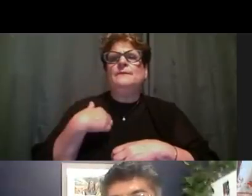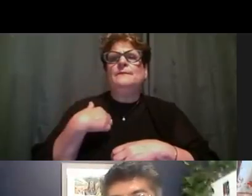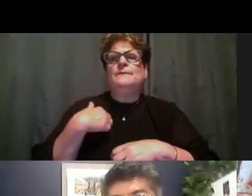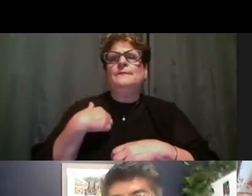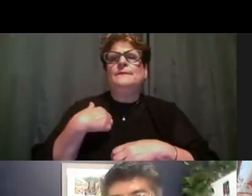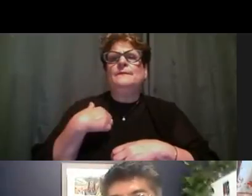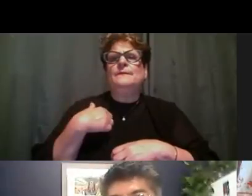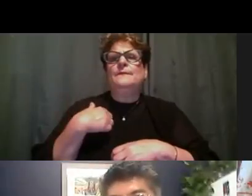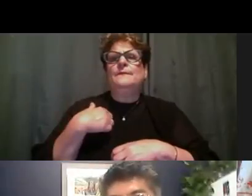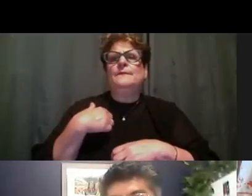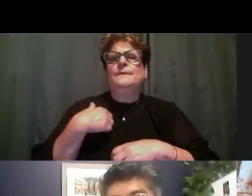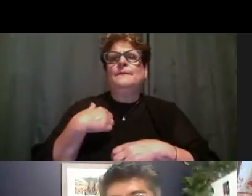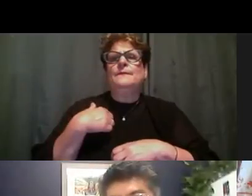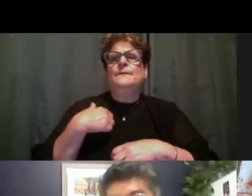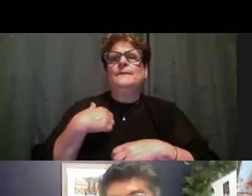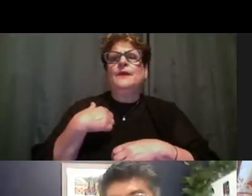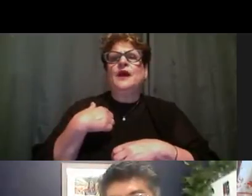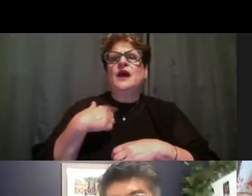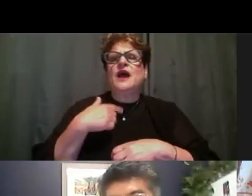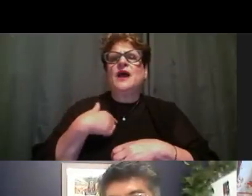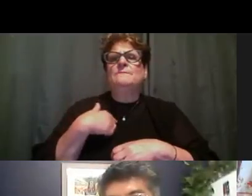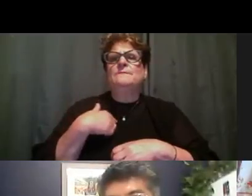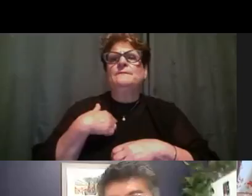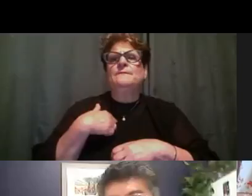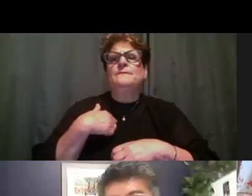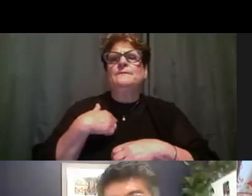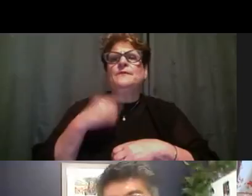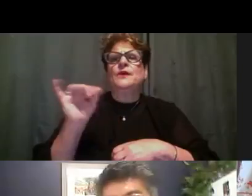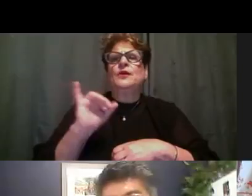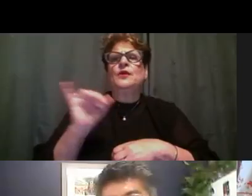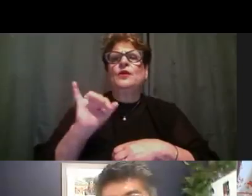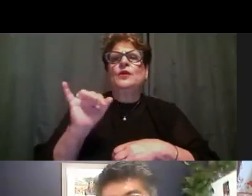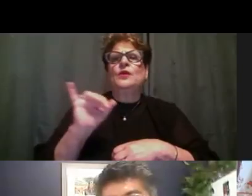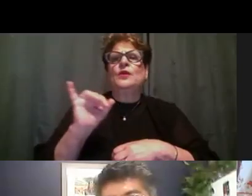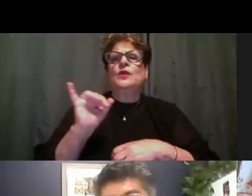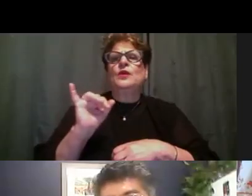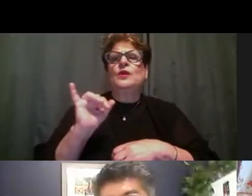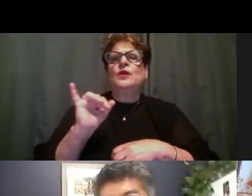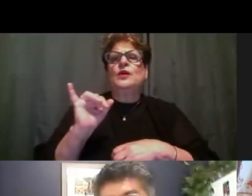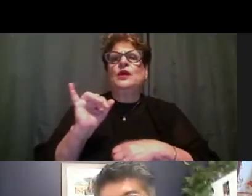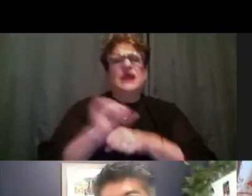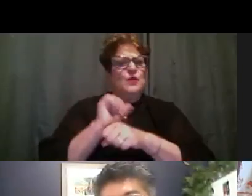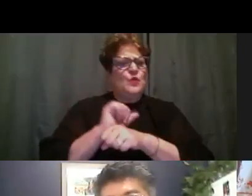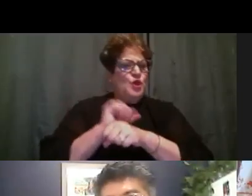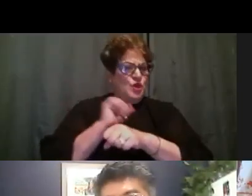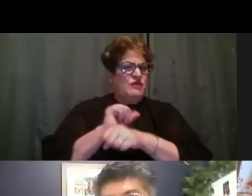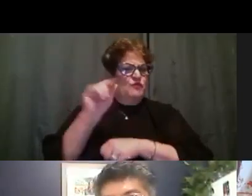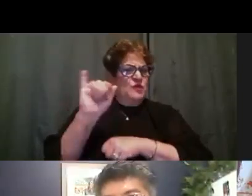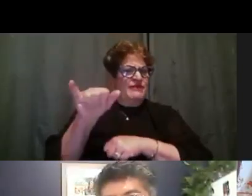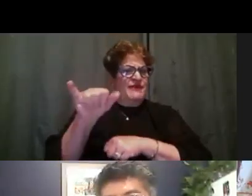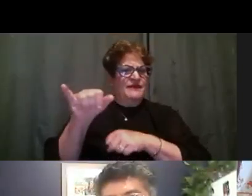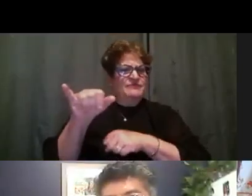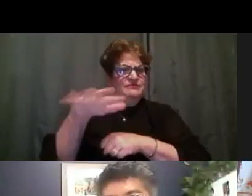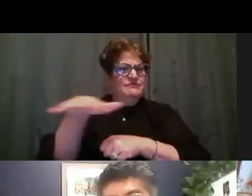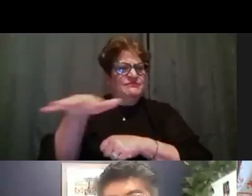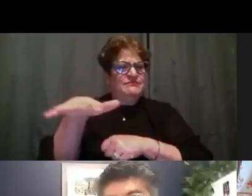a client, but I'm also employed there. Mm-hmm. I